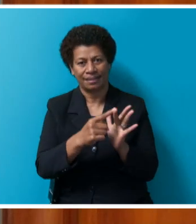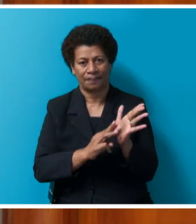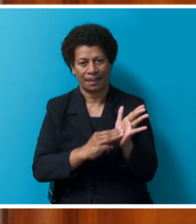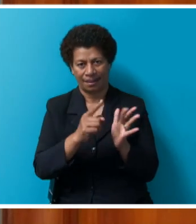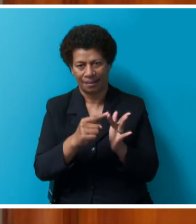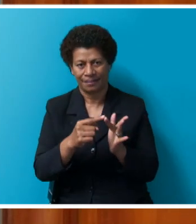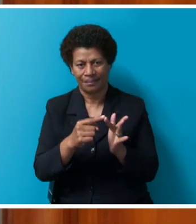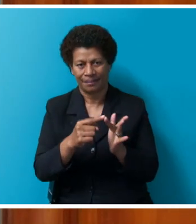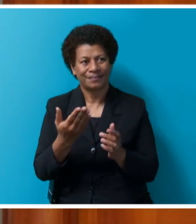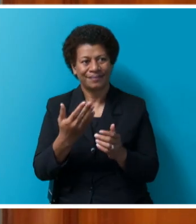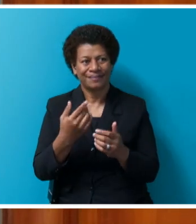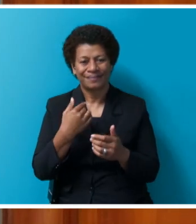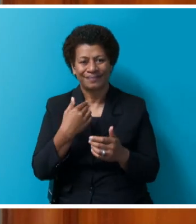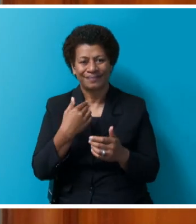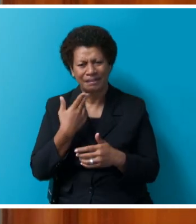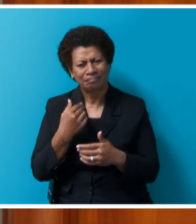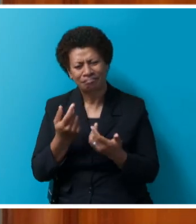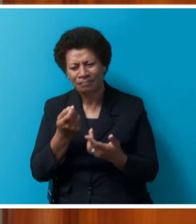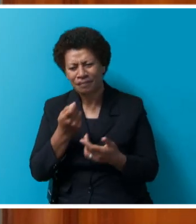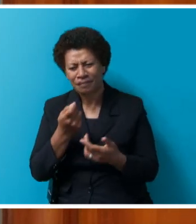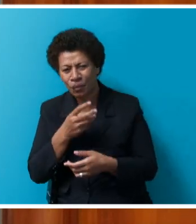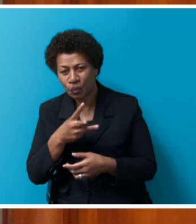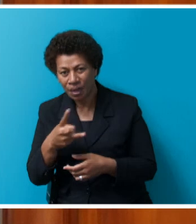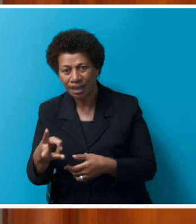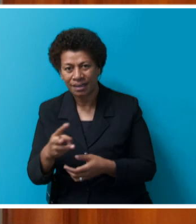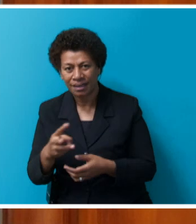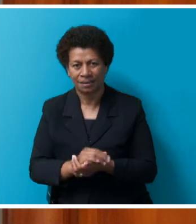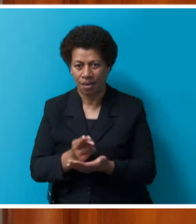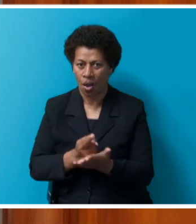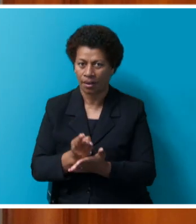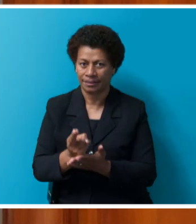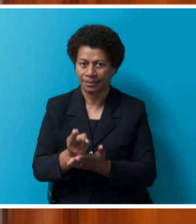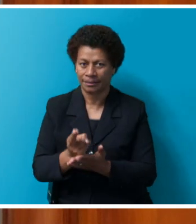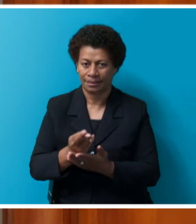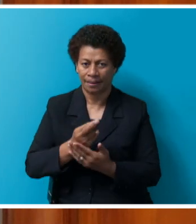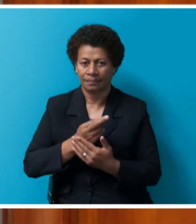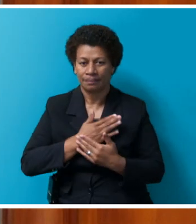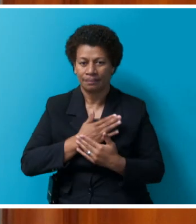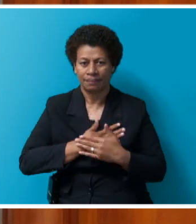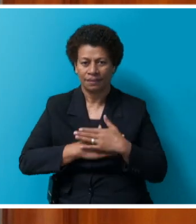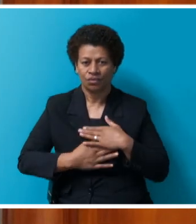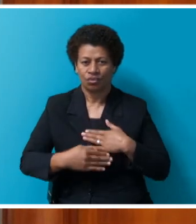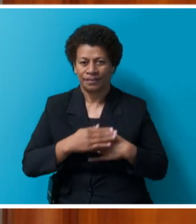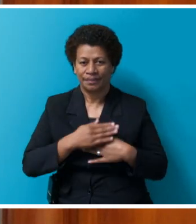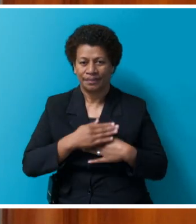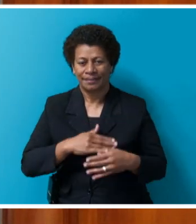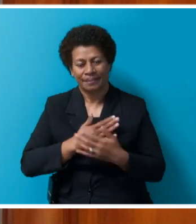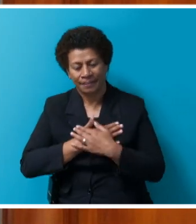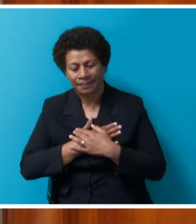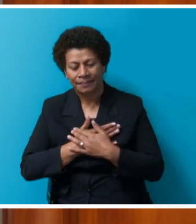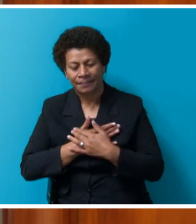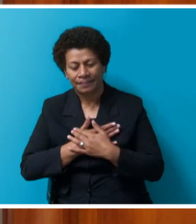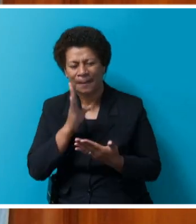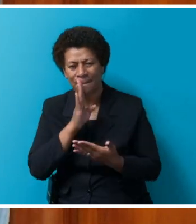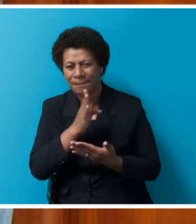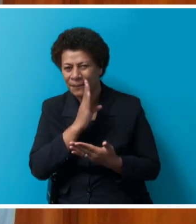company. He was a man of few words, but bellowed with honesty and passion. We will miss him dearly. I pray for